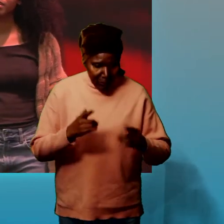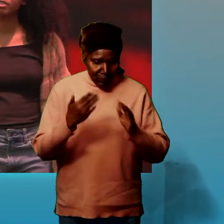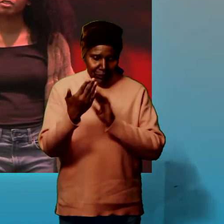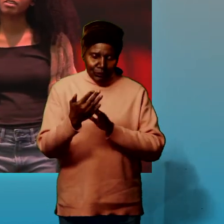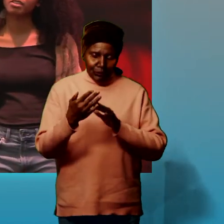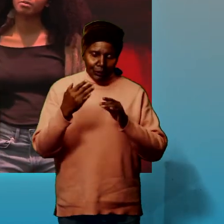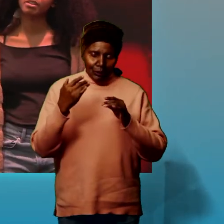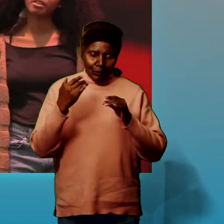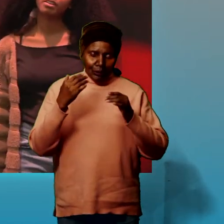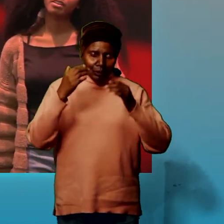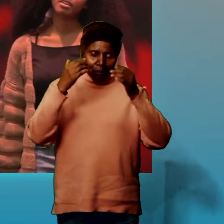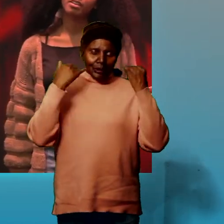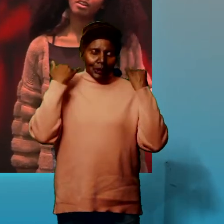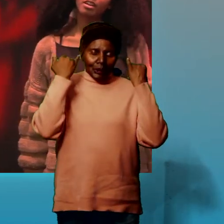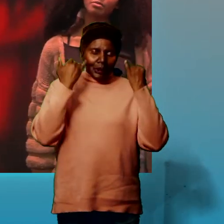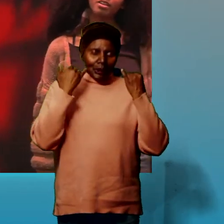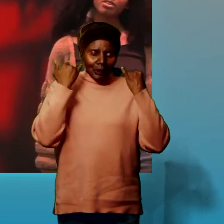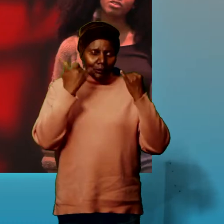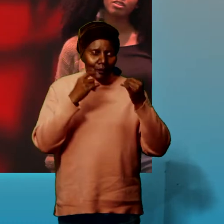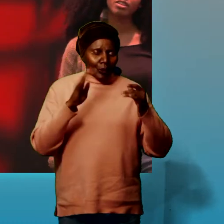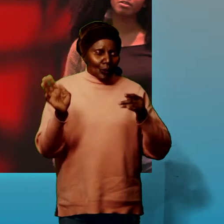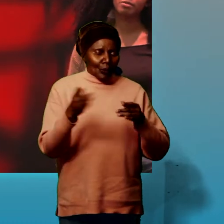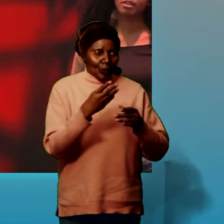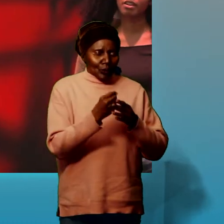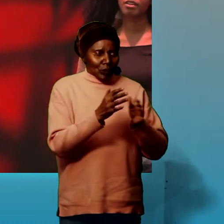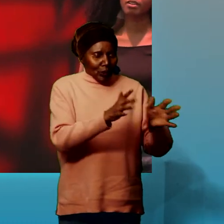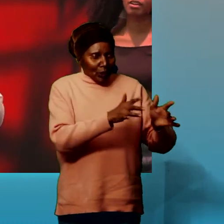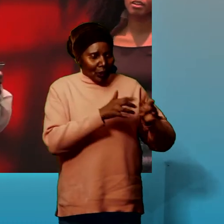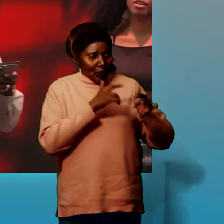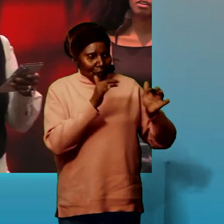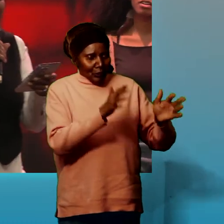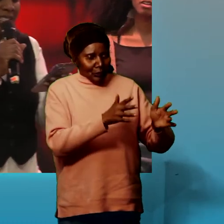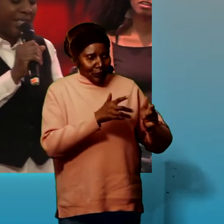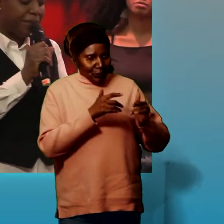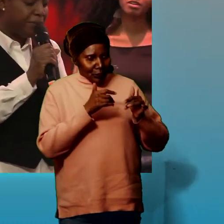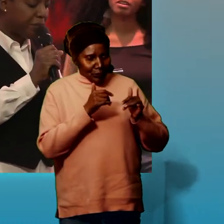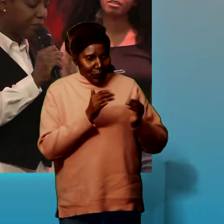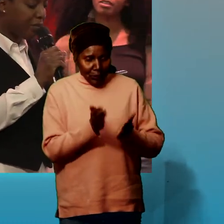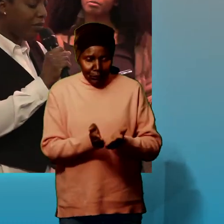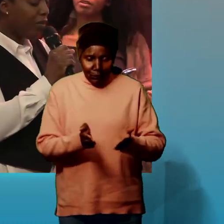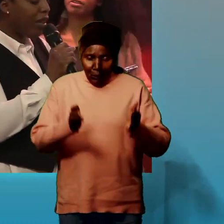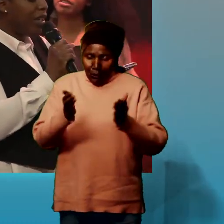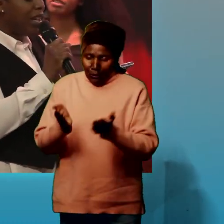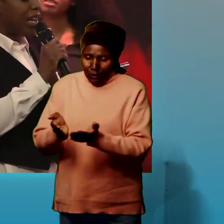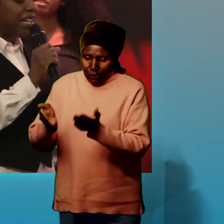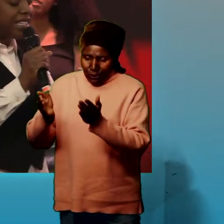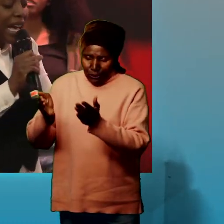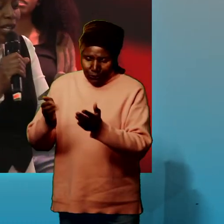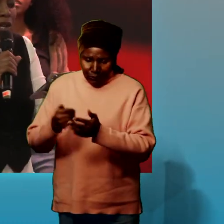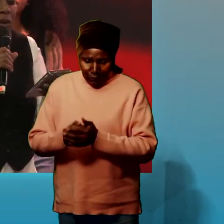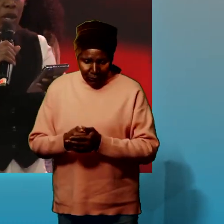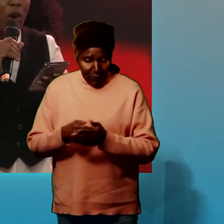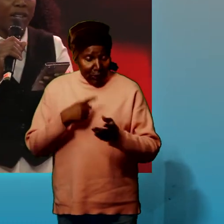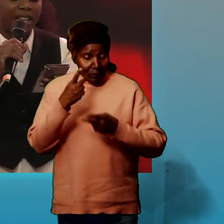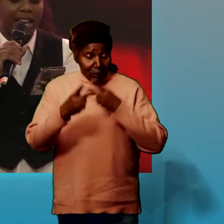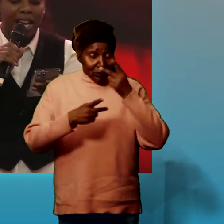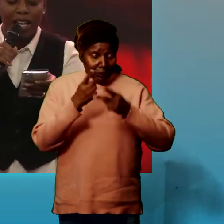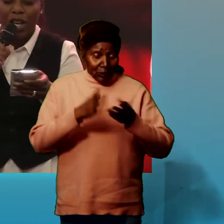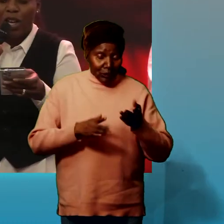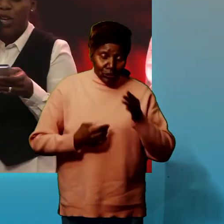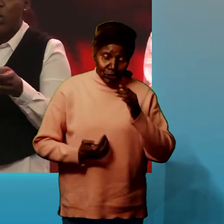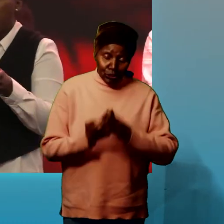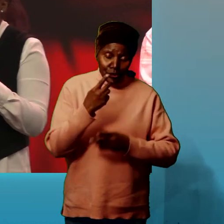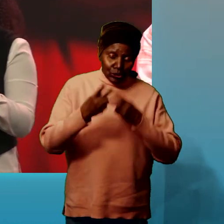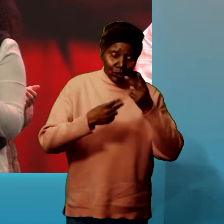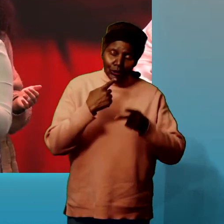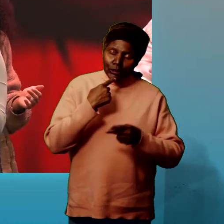golden bowls full of incense, which are the prayers of the saints. And they sang a new song, saying,